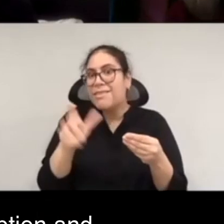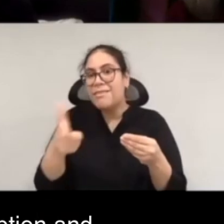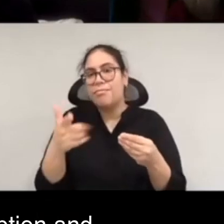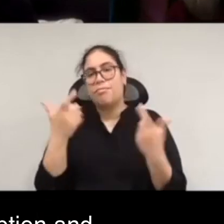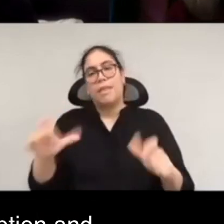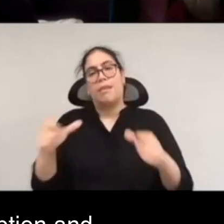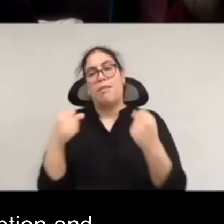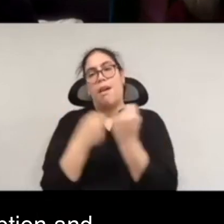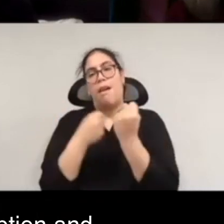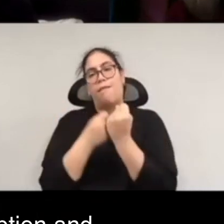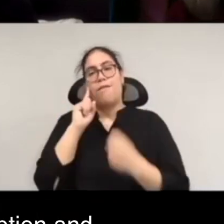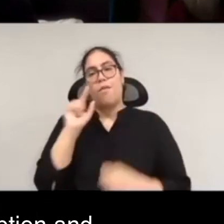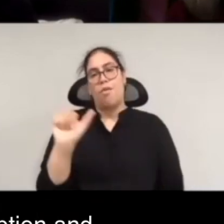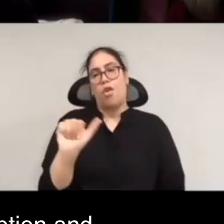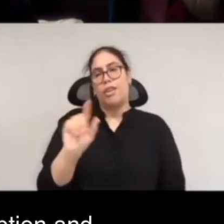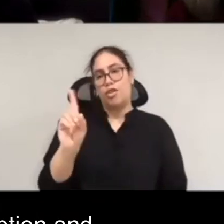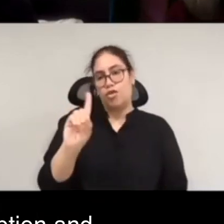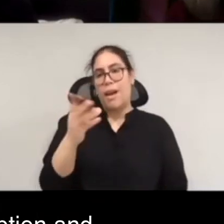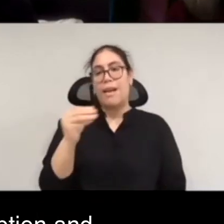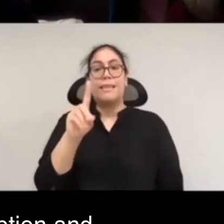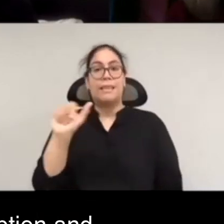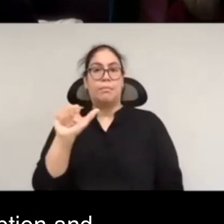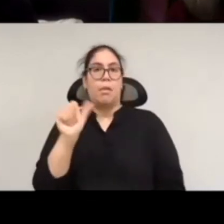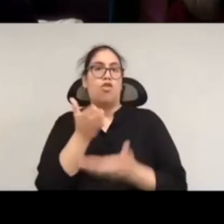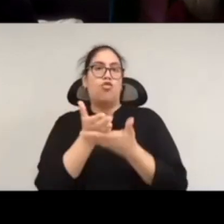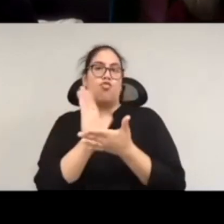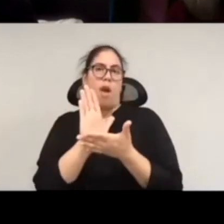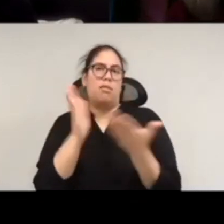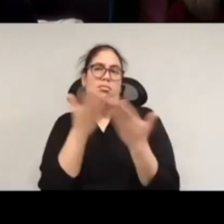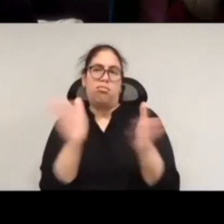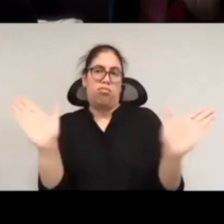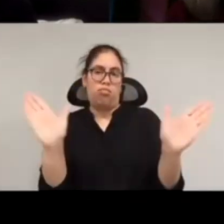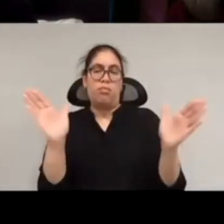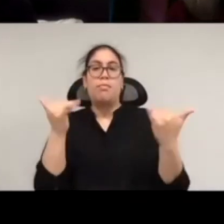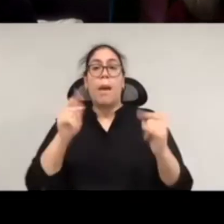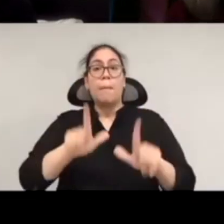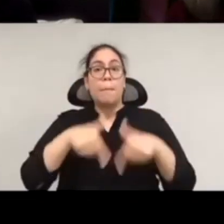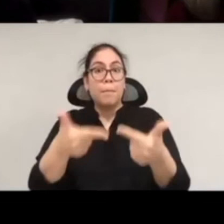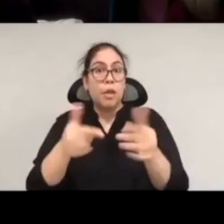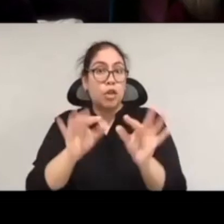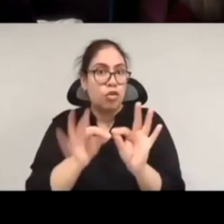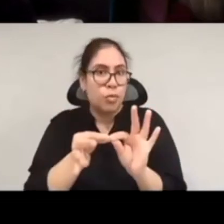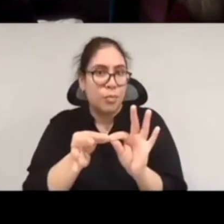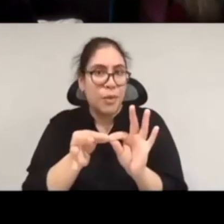audio description and disability rights at large. So I'm going to let Alice take it from here.